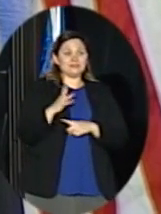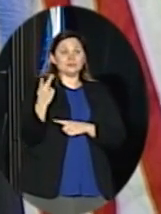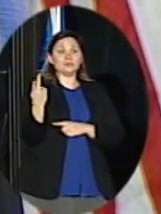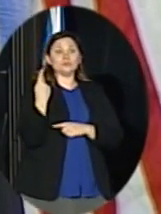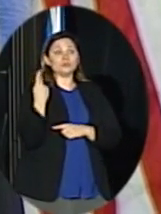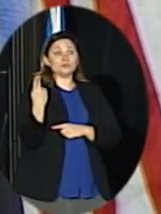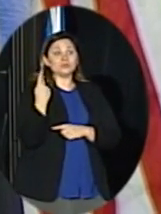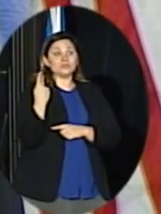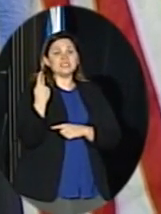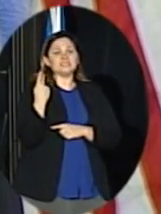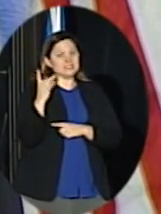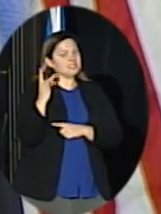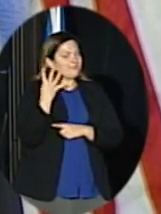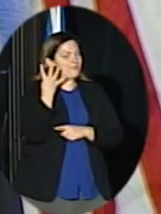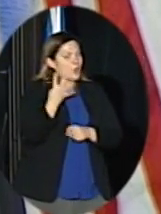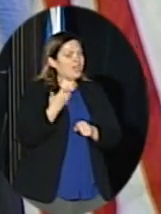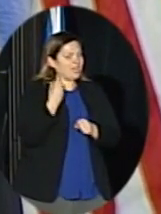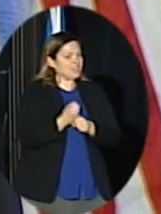here together.